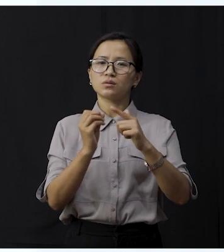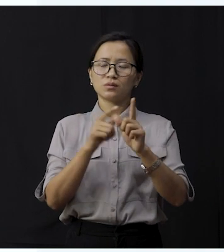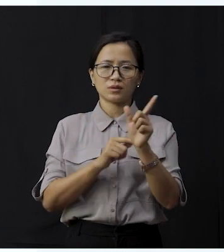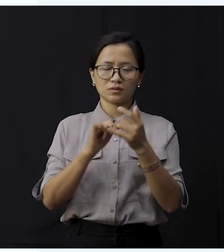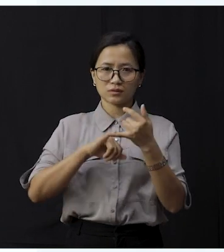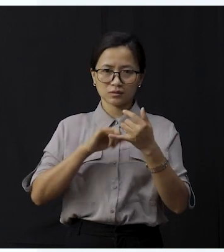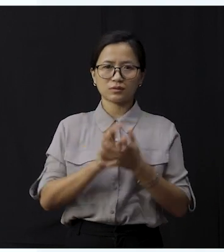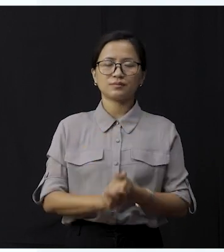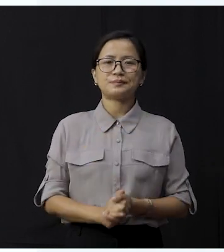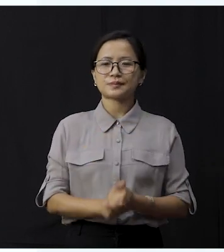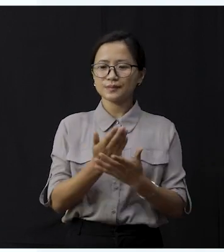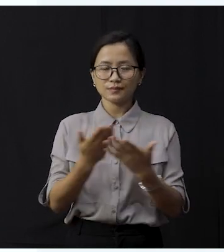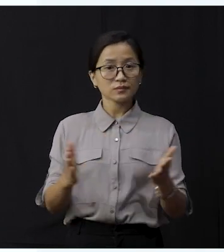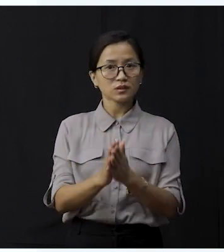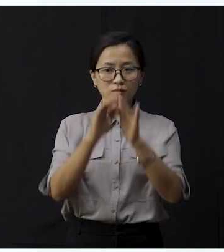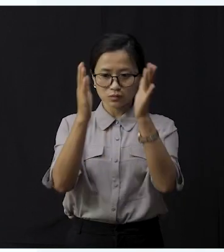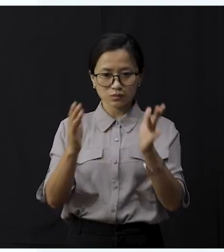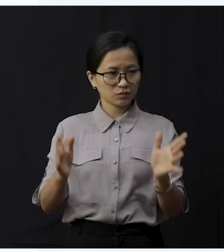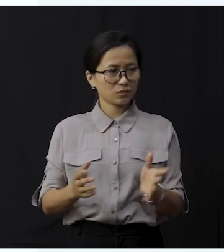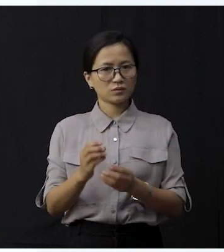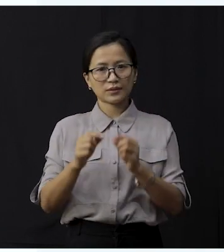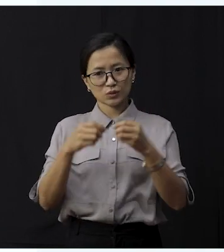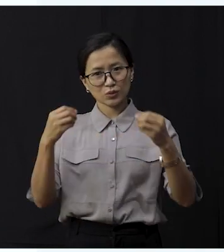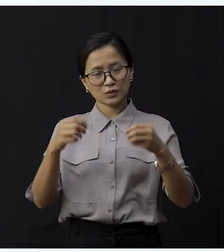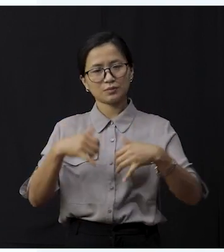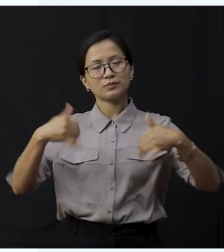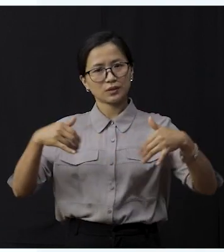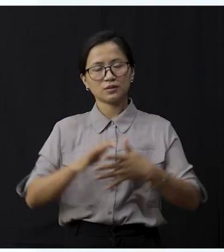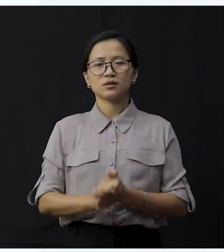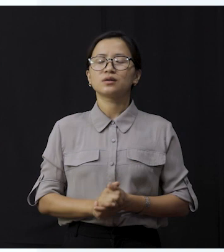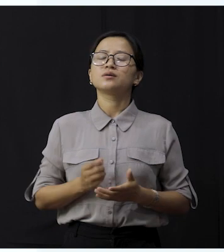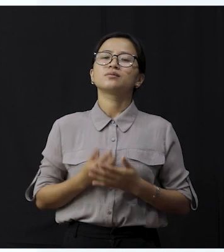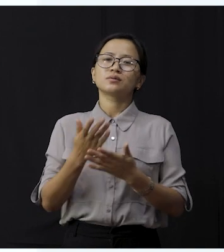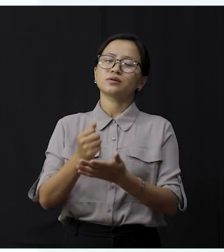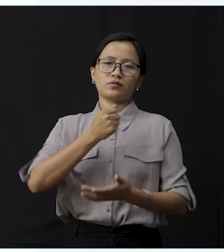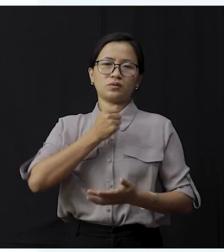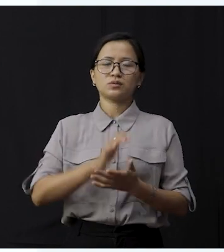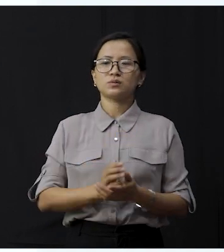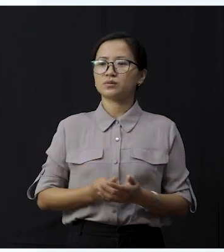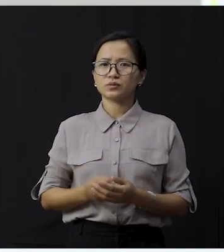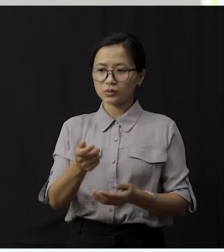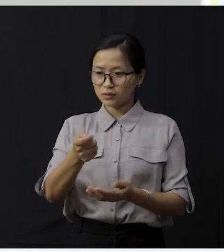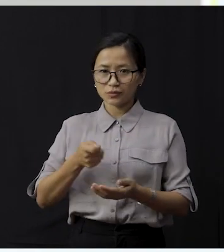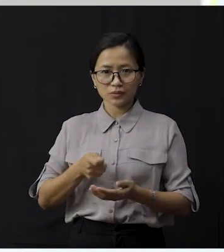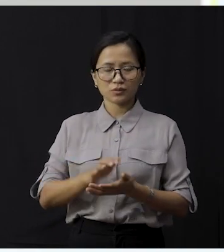and this doll has a value because we purchase these dolls through a money. Yes or